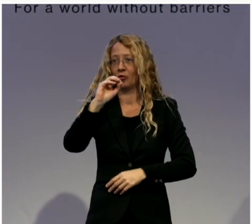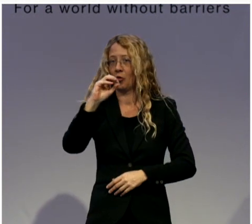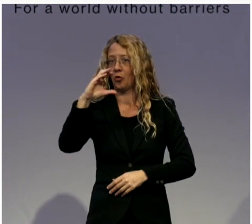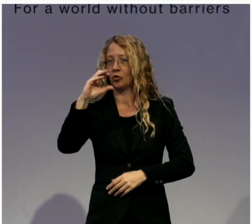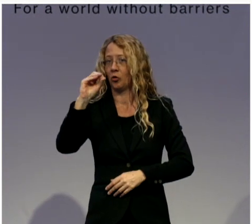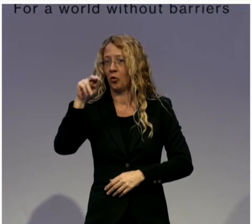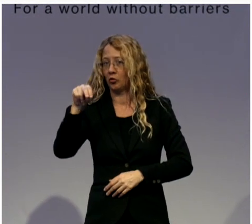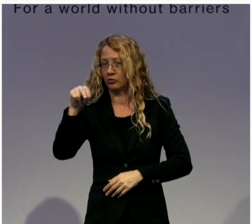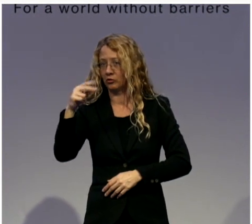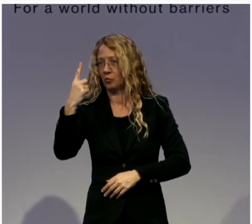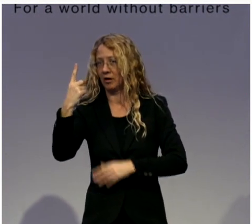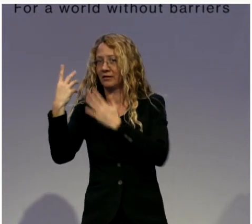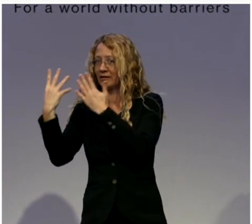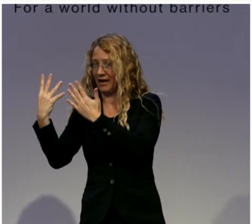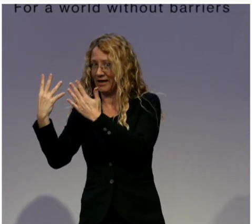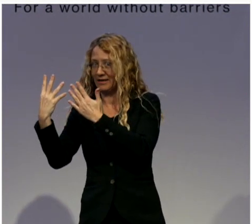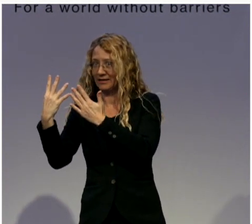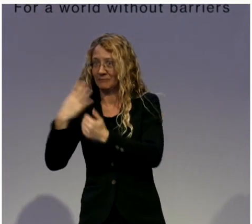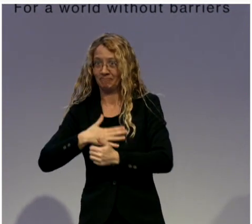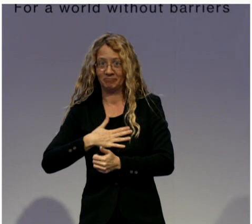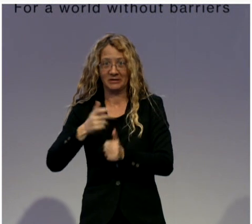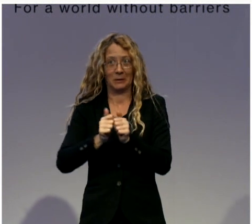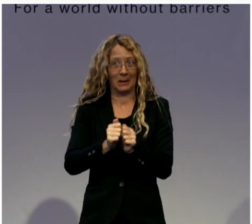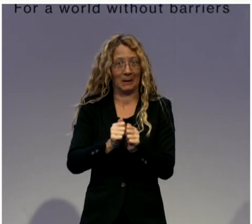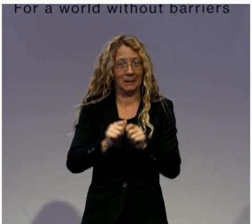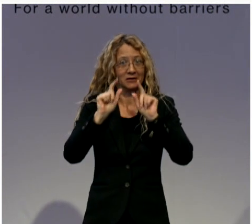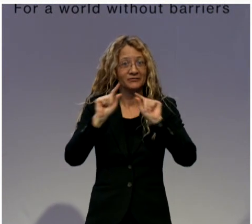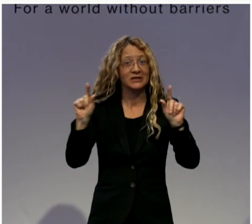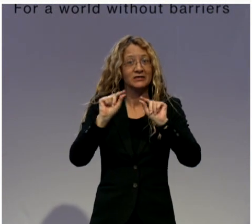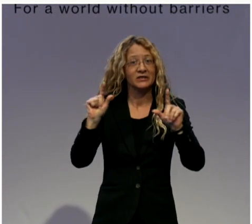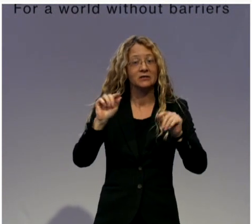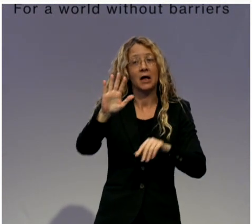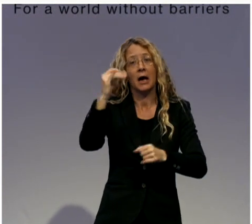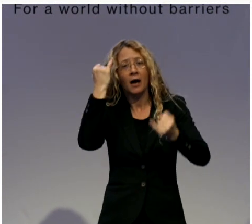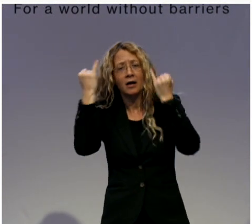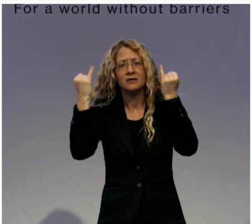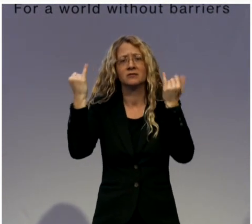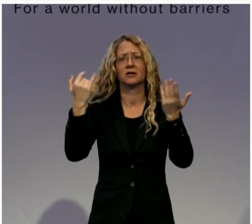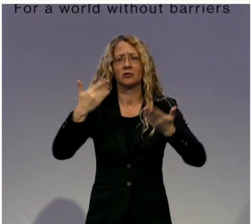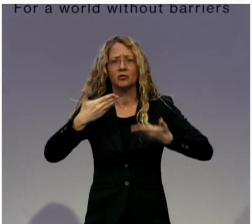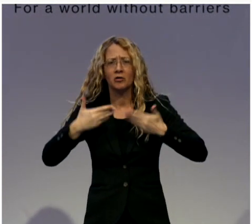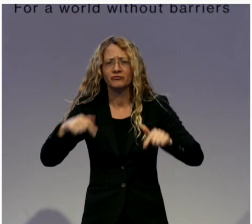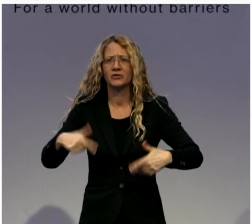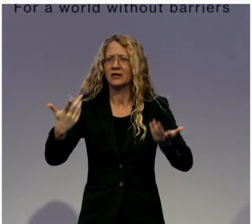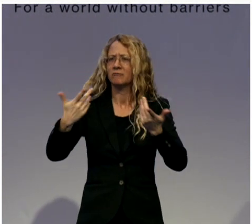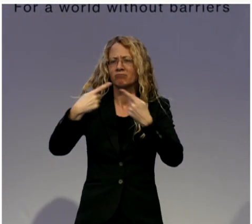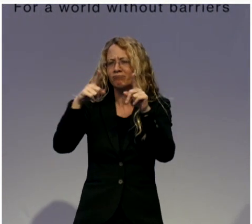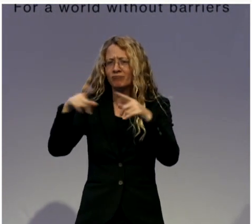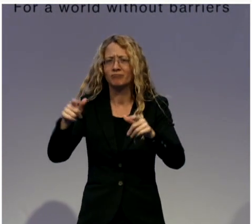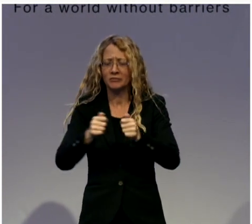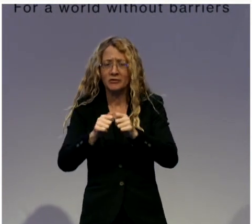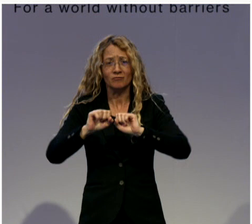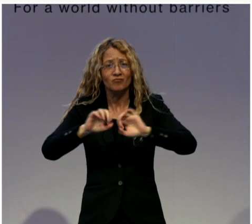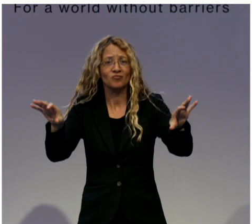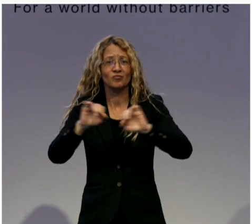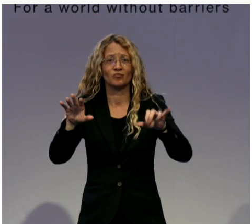automobiles as we go, to give your reflections for the conference, because it's really important that our voice is heard,